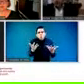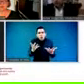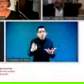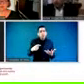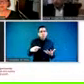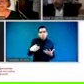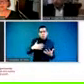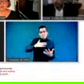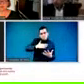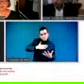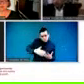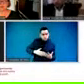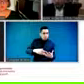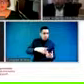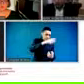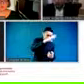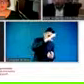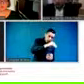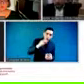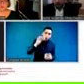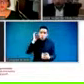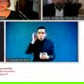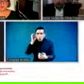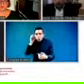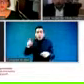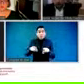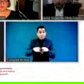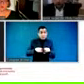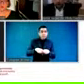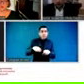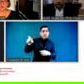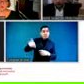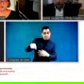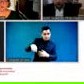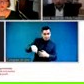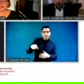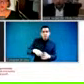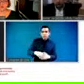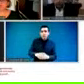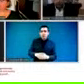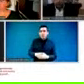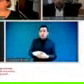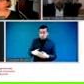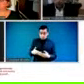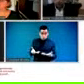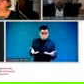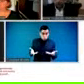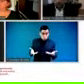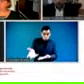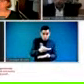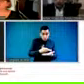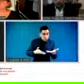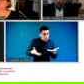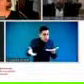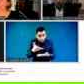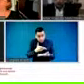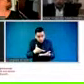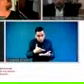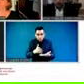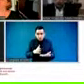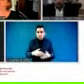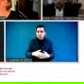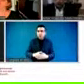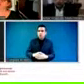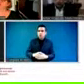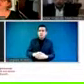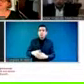that there needs to be obviously an intervention from governments, yet this is a very sensitive issue because we do not want freedom